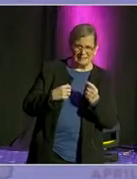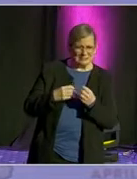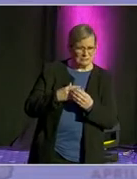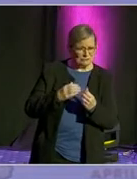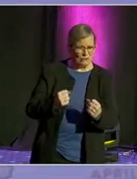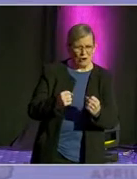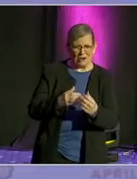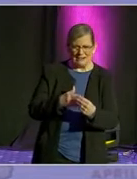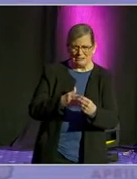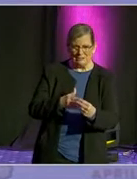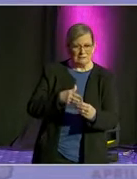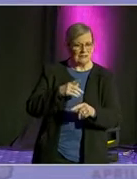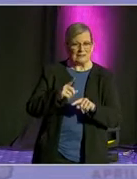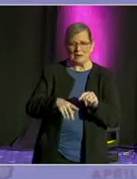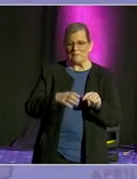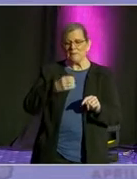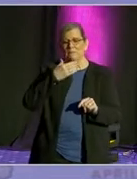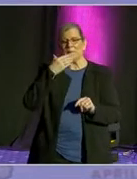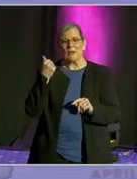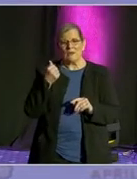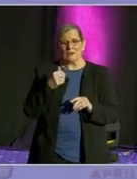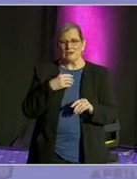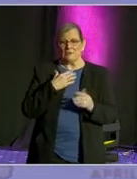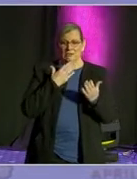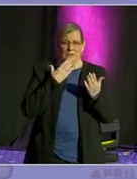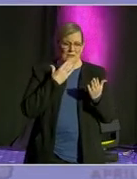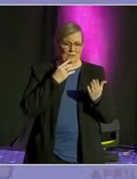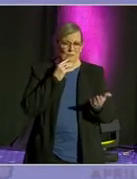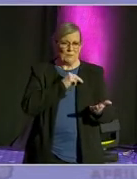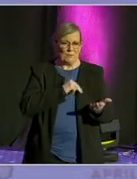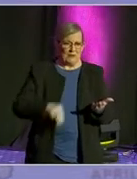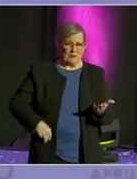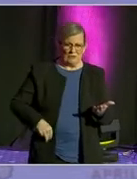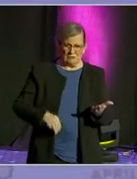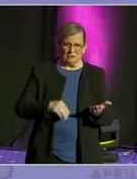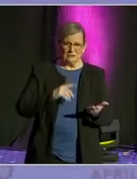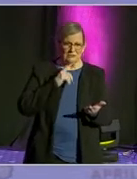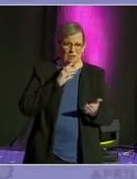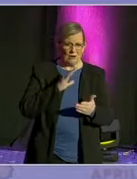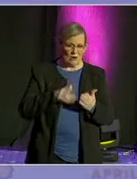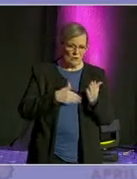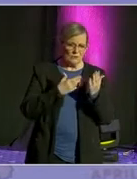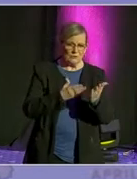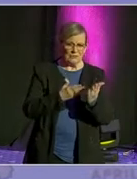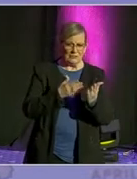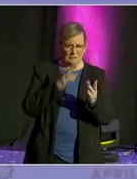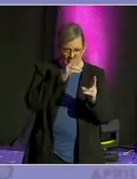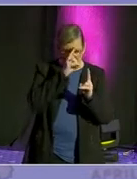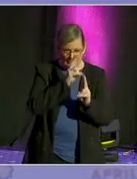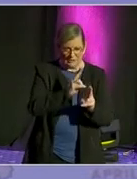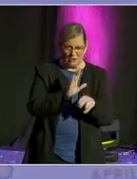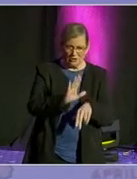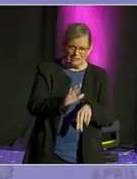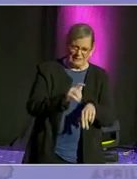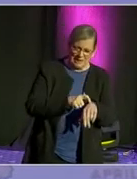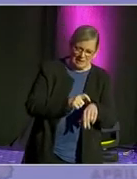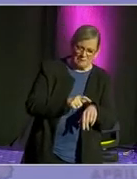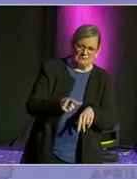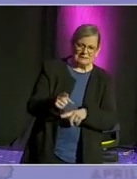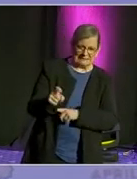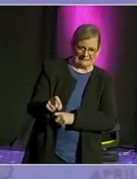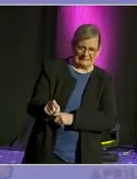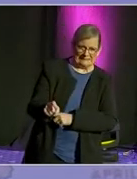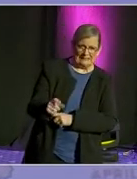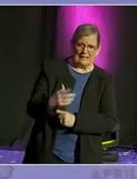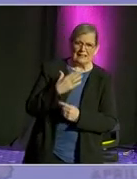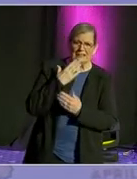We couldn't be more proud and thankful, but we also offer certainly our condolences during her time of need, but thank the Deputy Mayor for